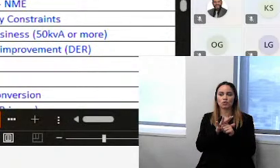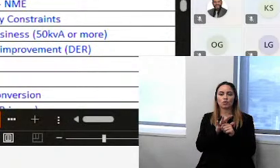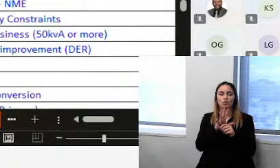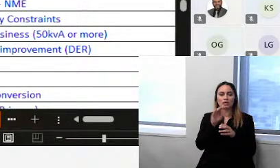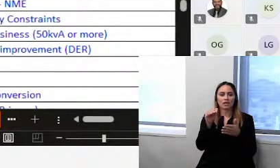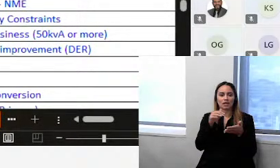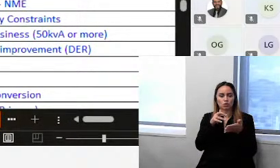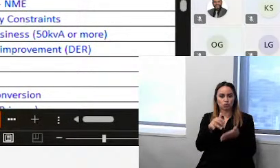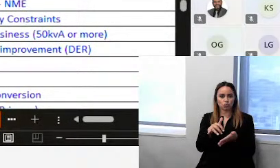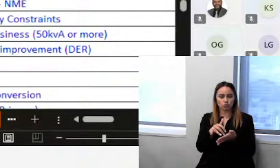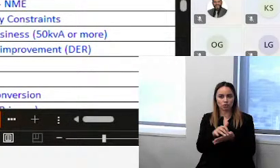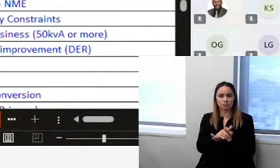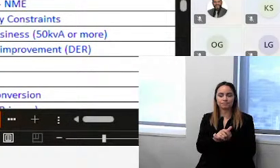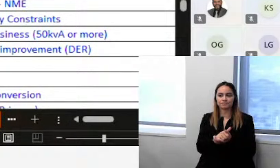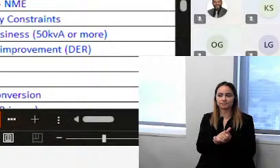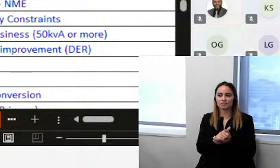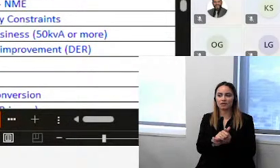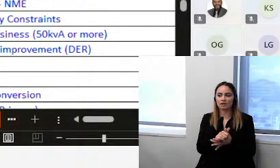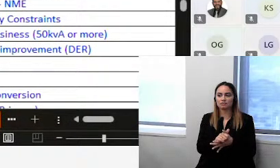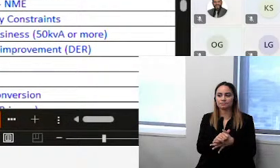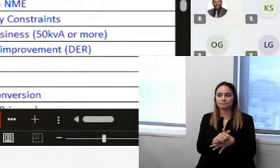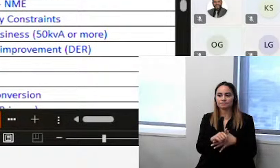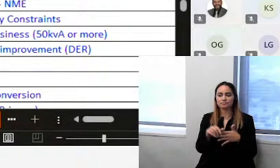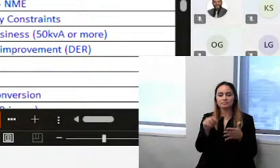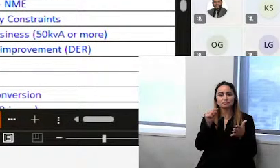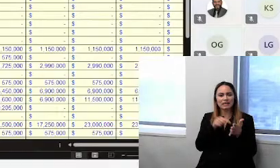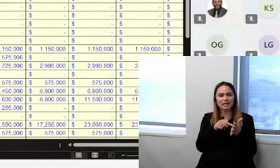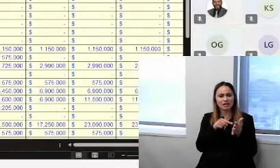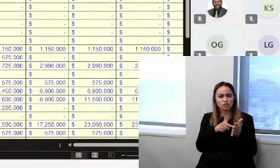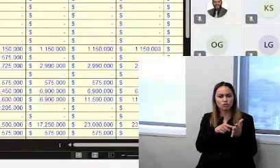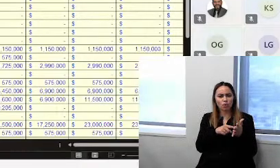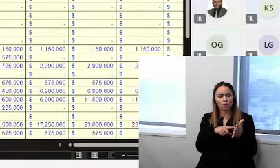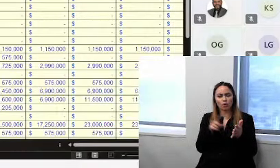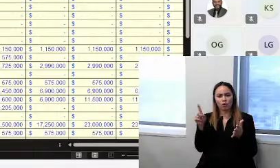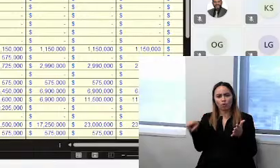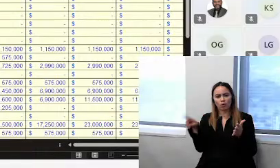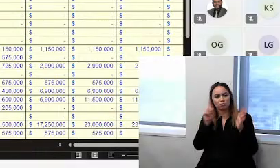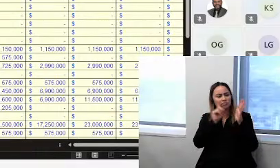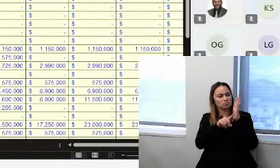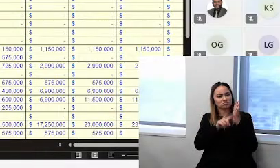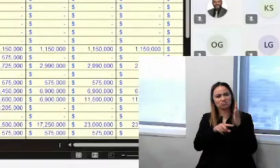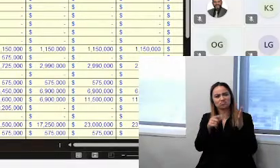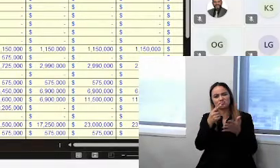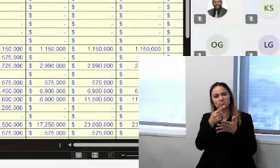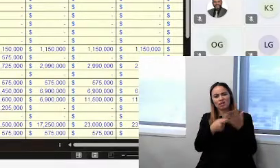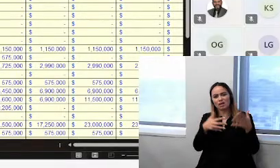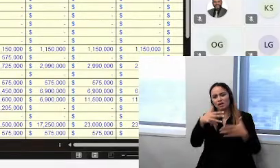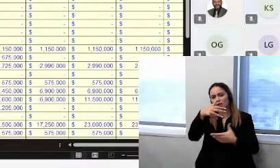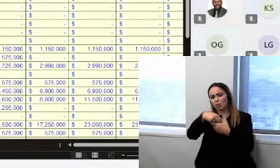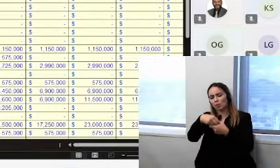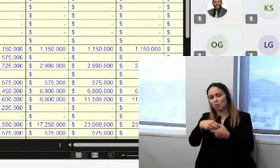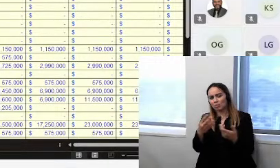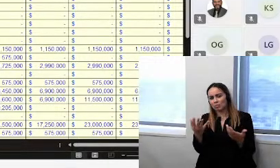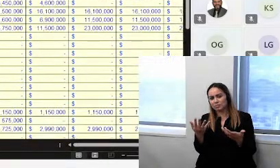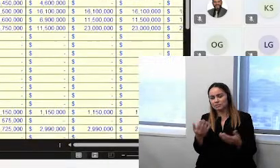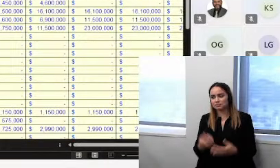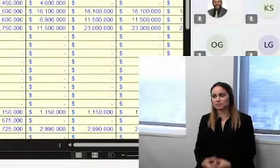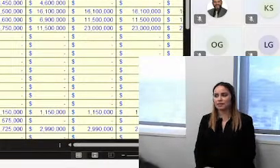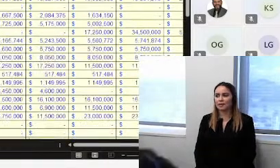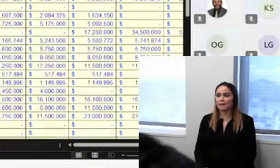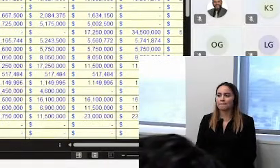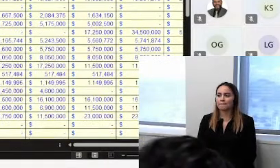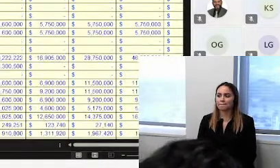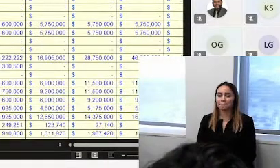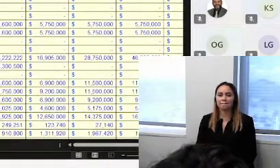Are those studies? What type of studies are they included in that in the part of non-federal